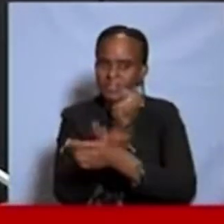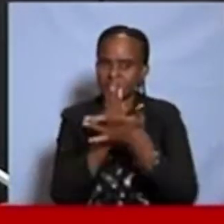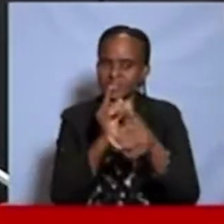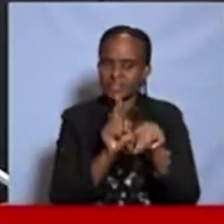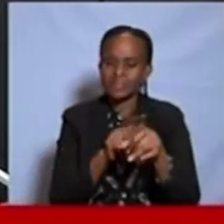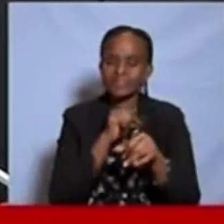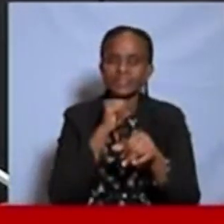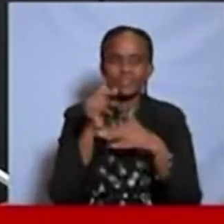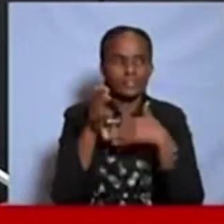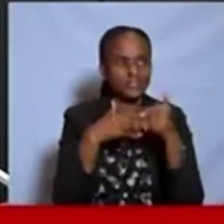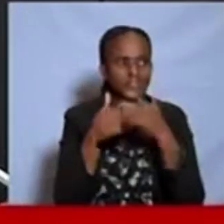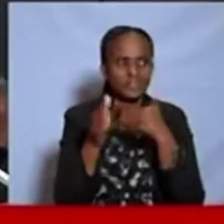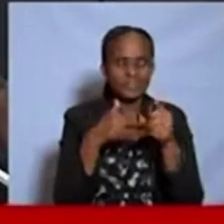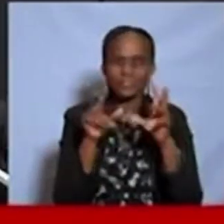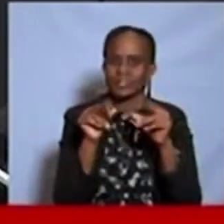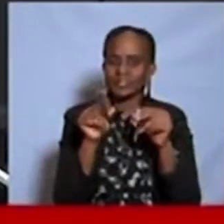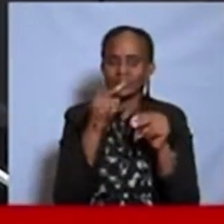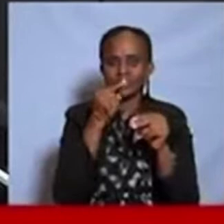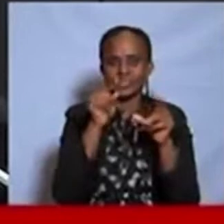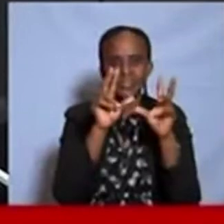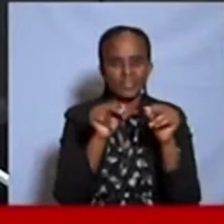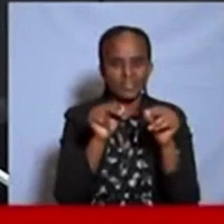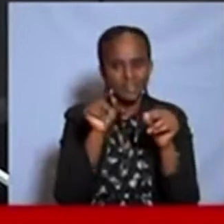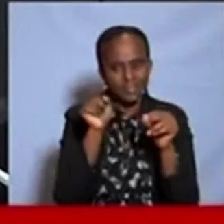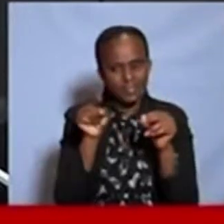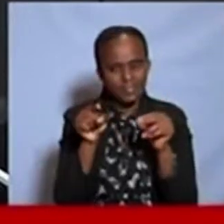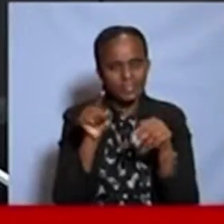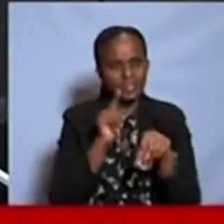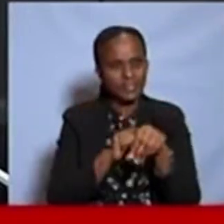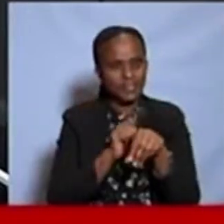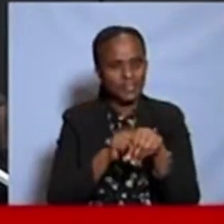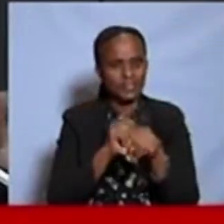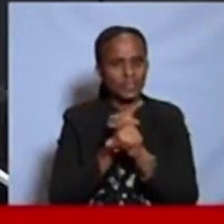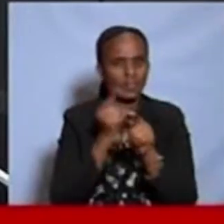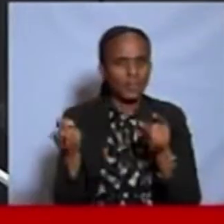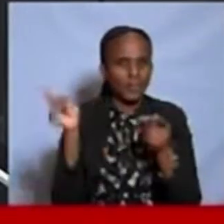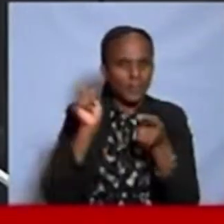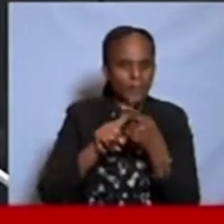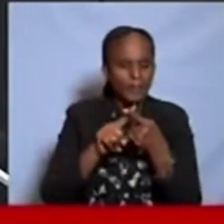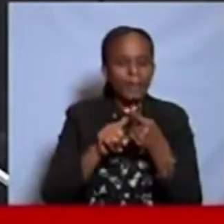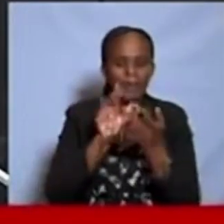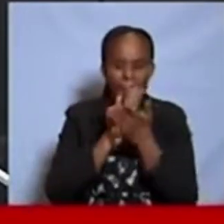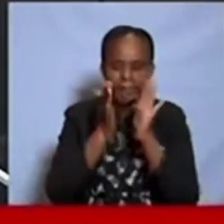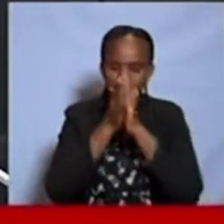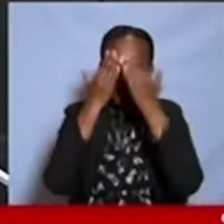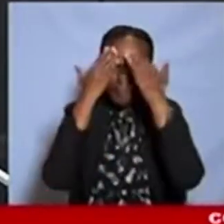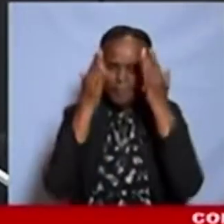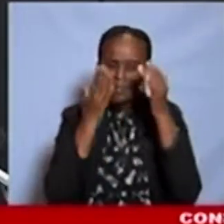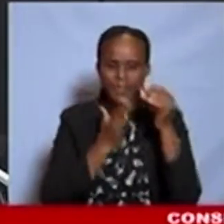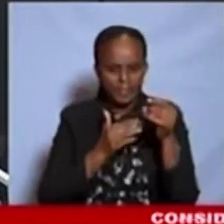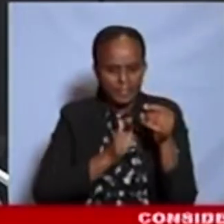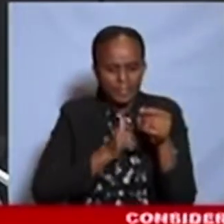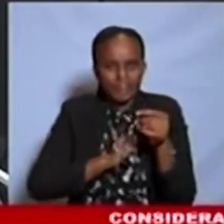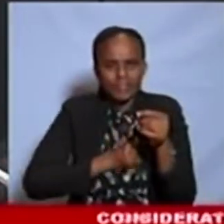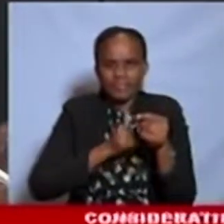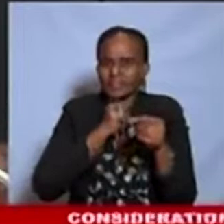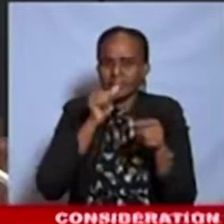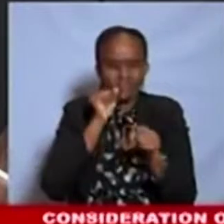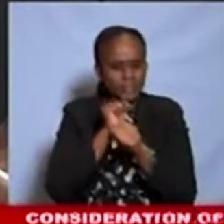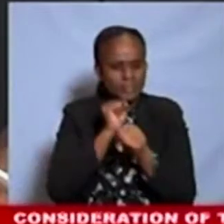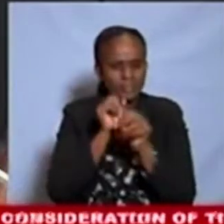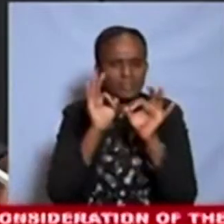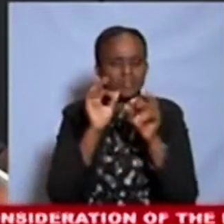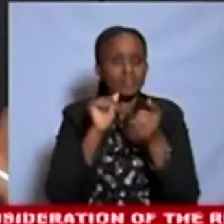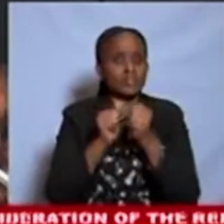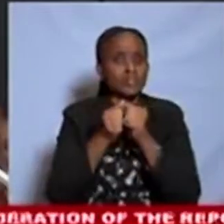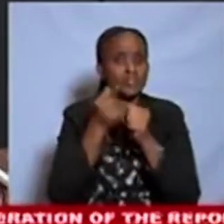it's not easy to say, no, here we should do, no, come up with the task force here, until when you realize that I think we are not doing fine. What is the